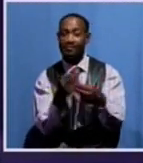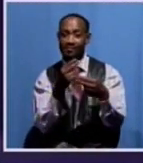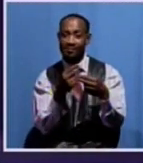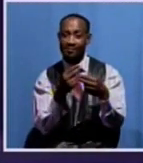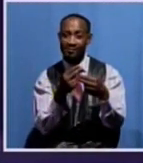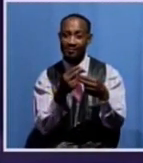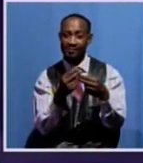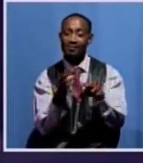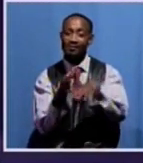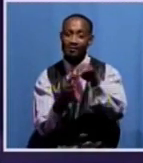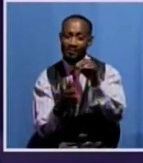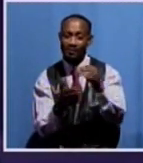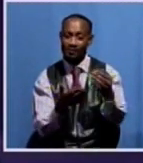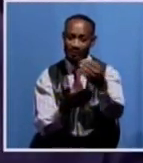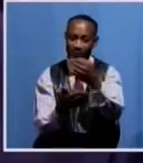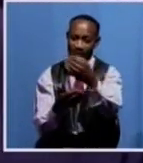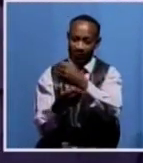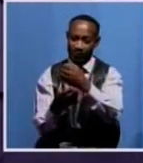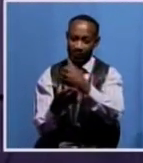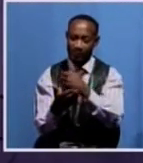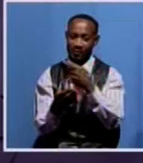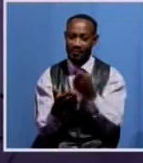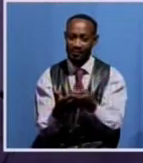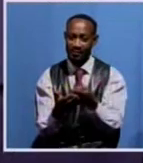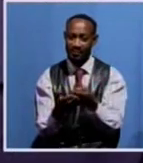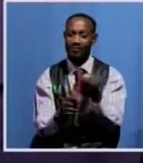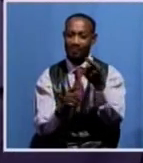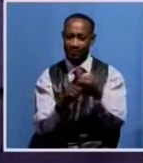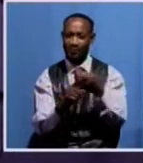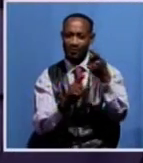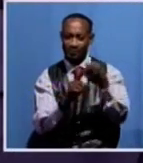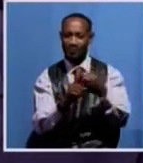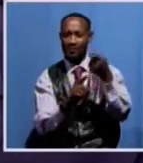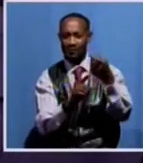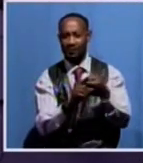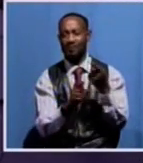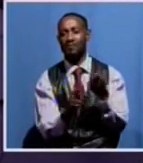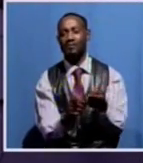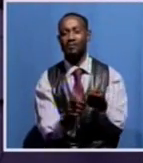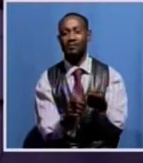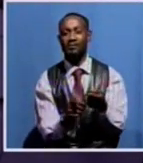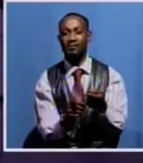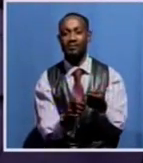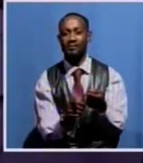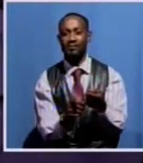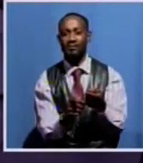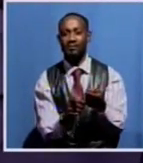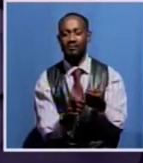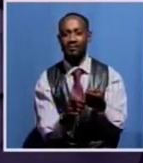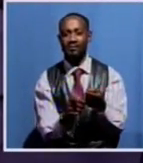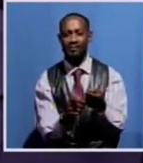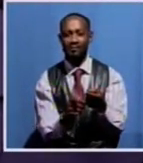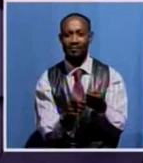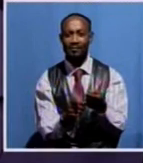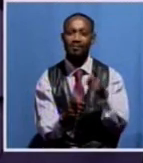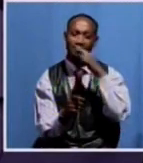I mean, we collect revenue on a monthly basis. We collect, I think, something like 30 billion or so. So we'll